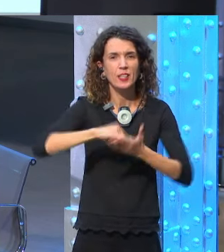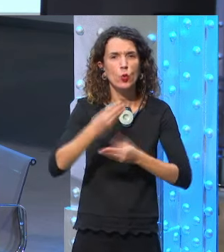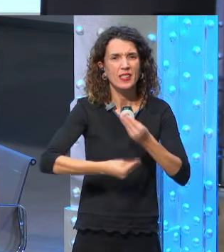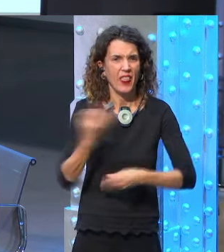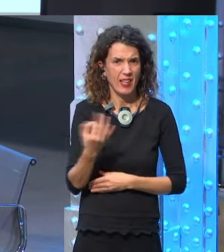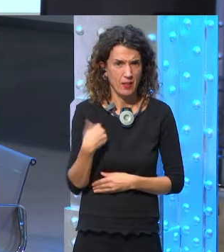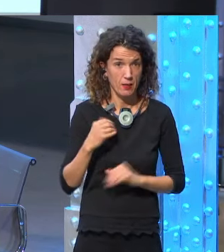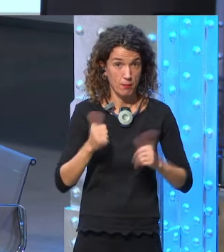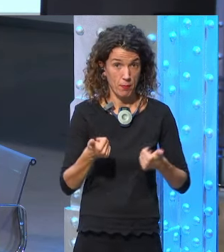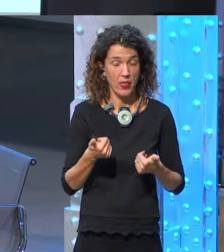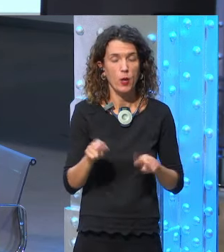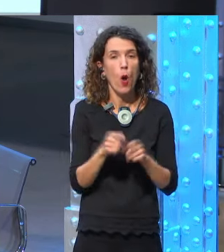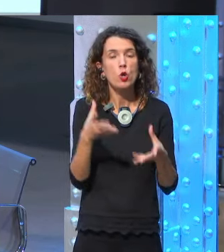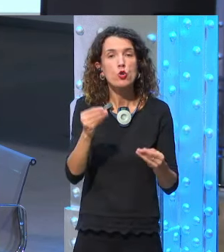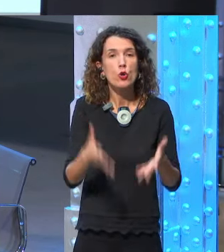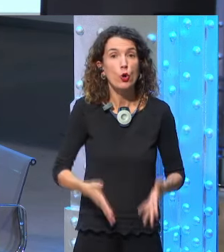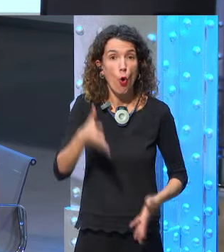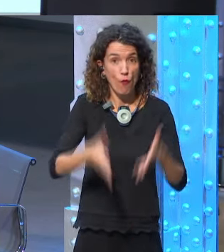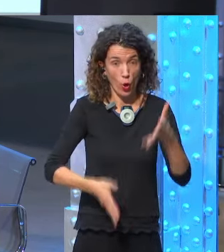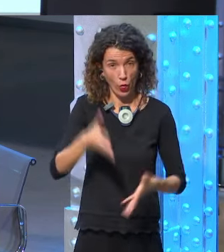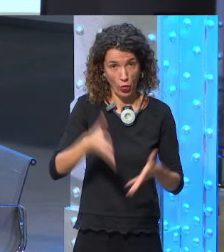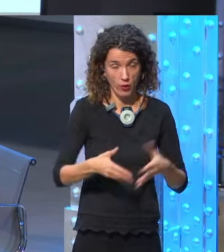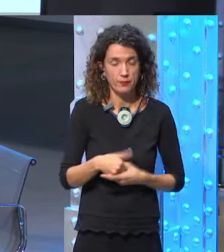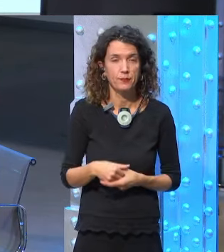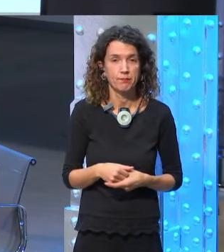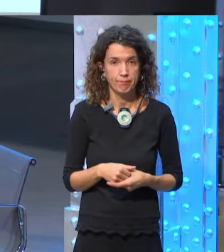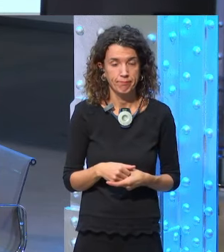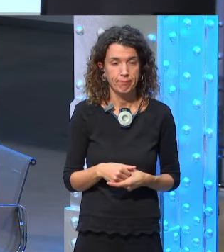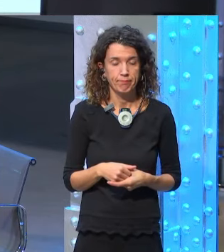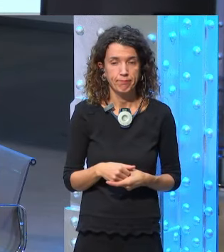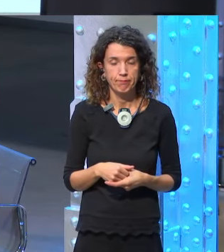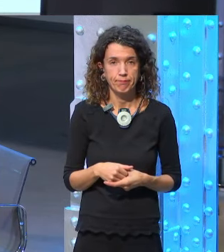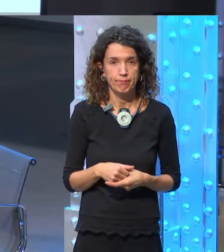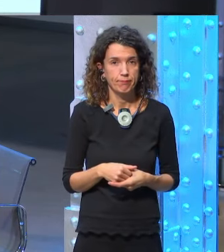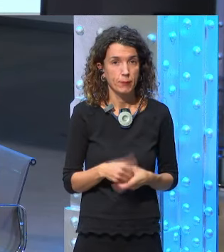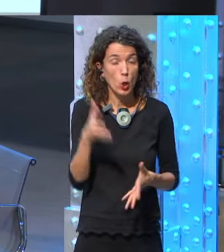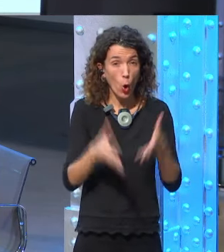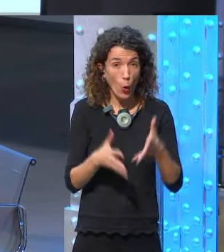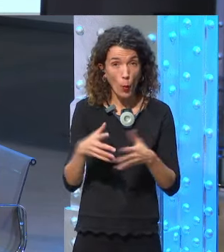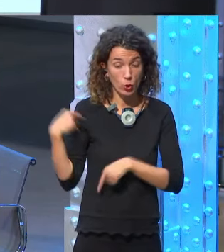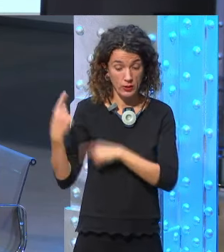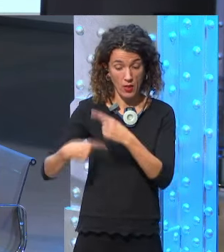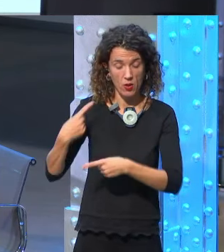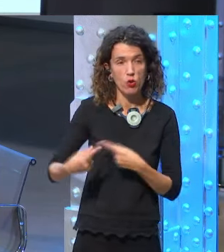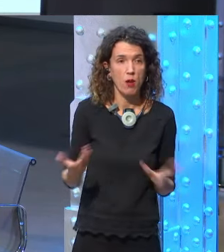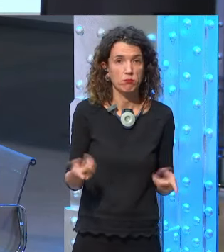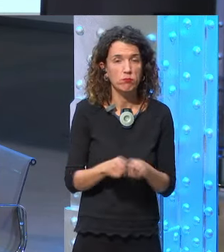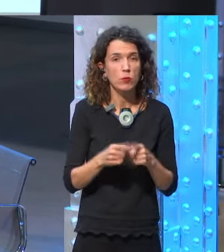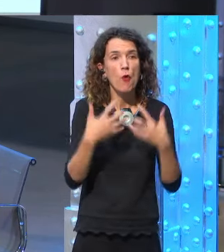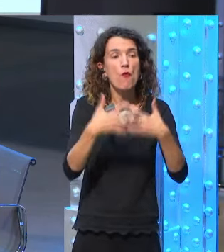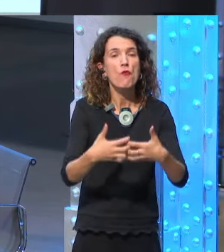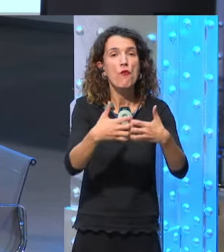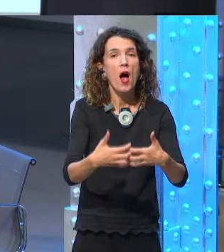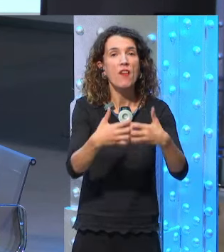a robot that is classically doing prefabrication in let's say in a factory environment. It's